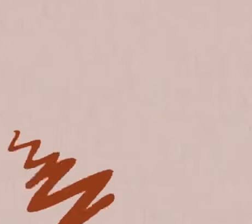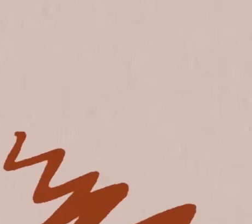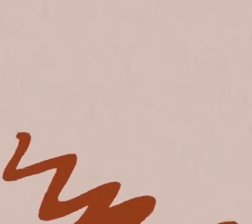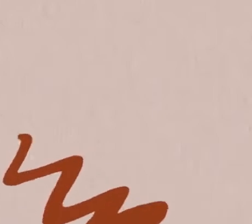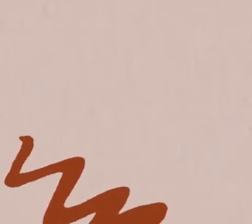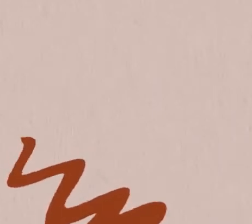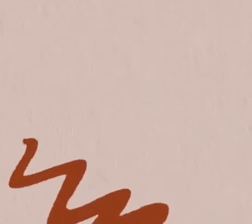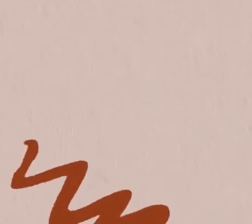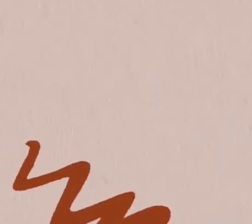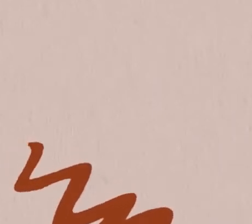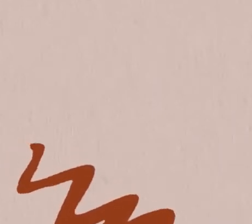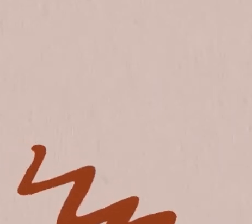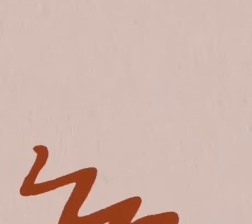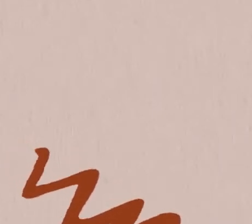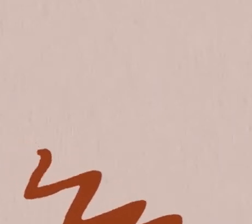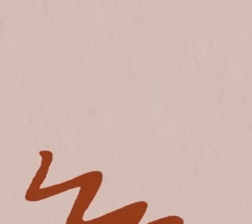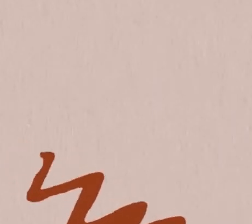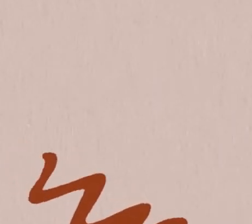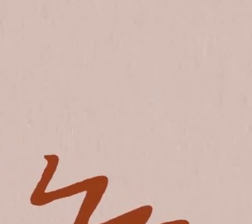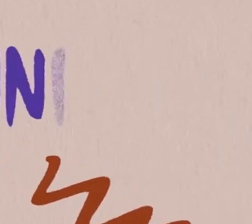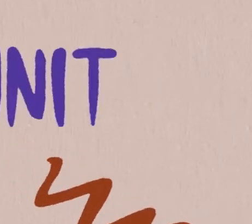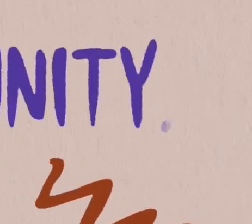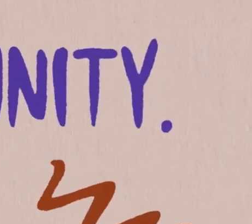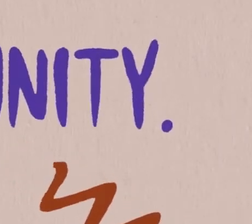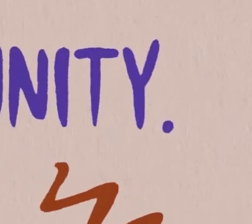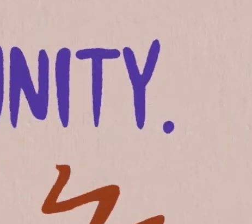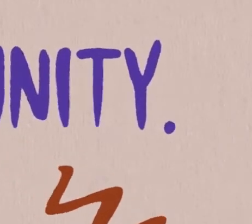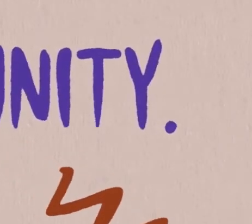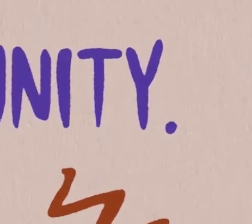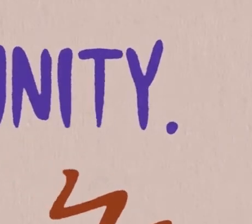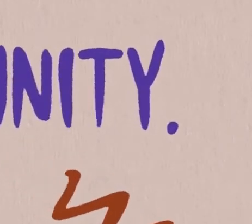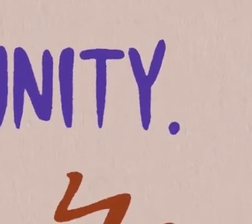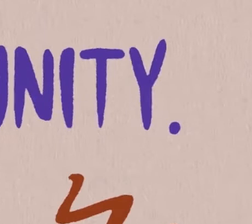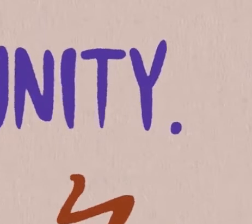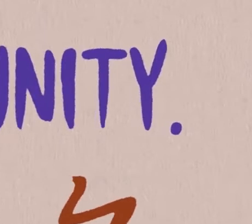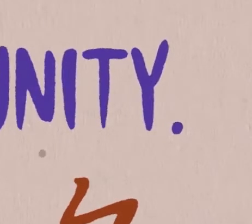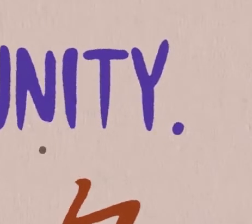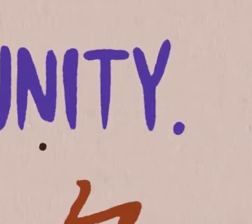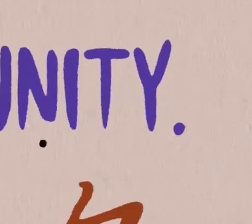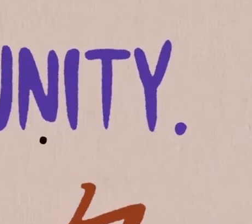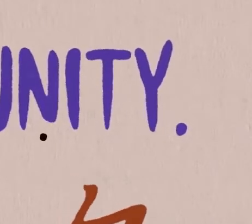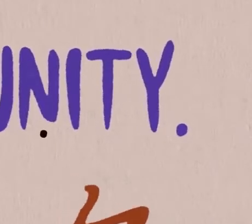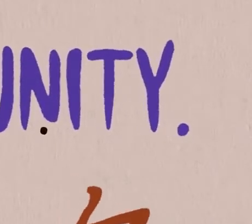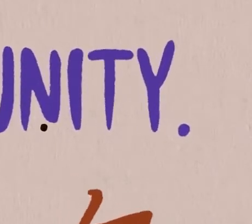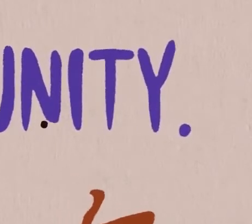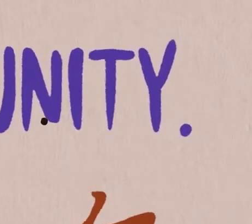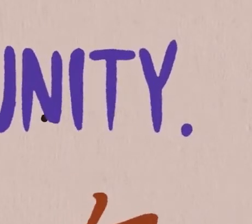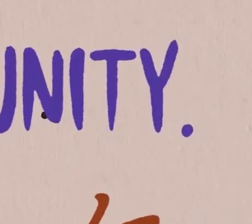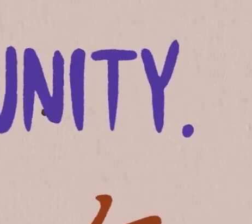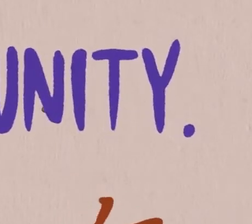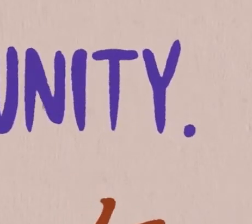to be a thriving, resilient, and connected community. That's the work that we do, and we'll keep